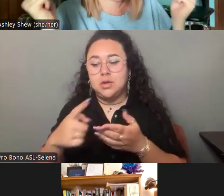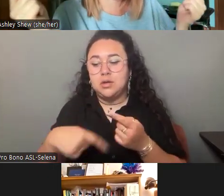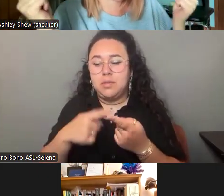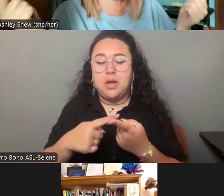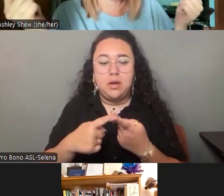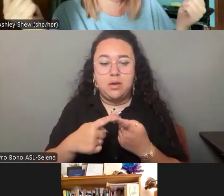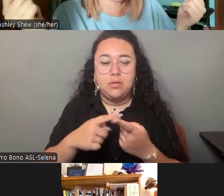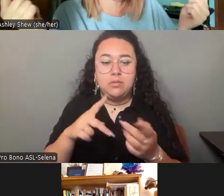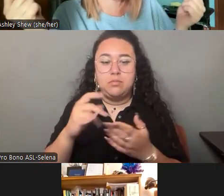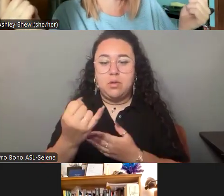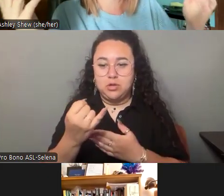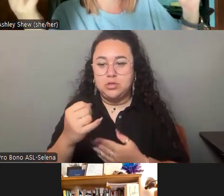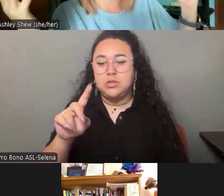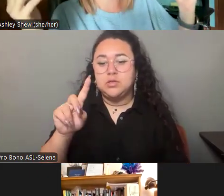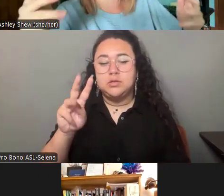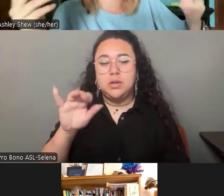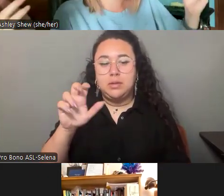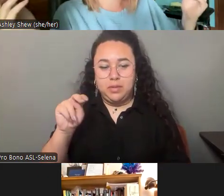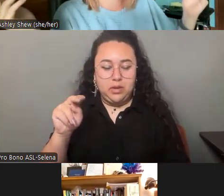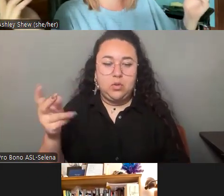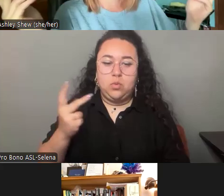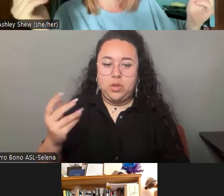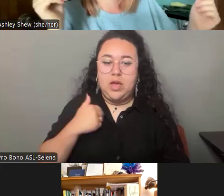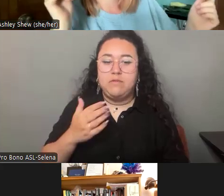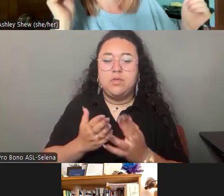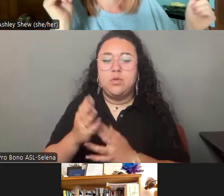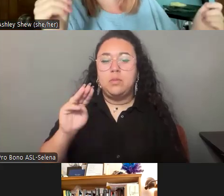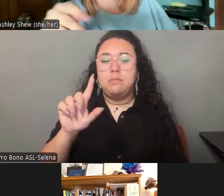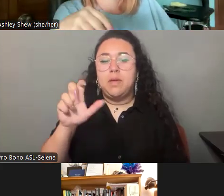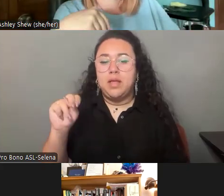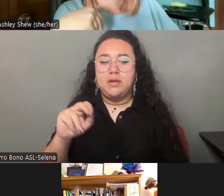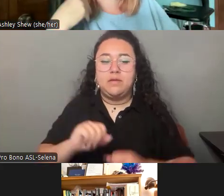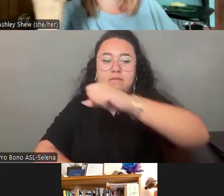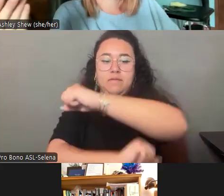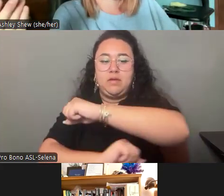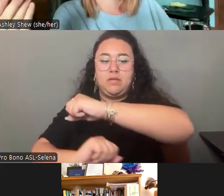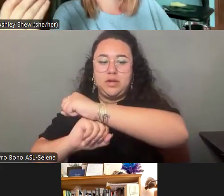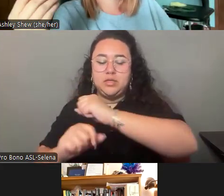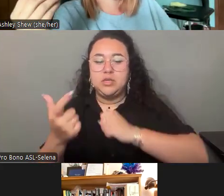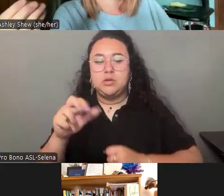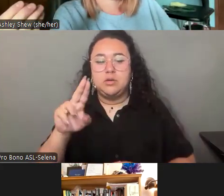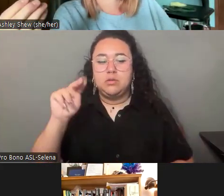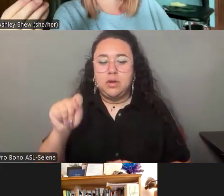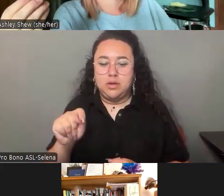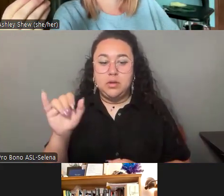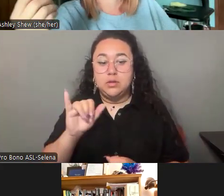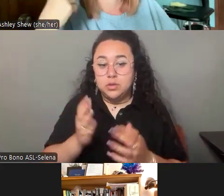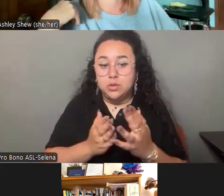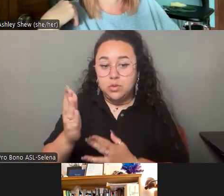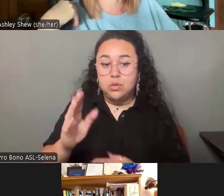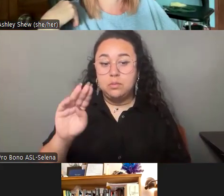have also through a Mellon Foundation grant, thanks to the Mellon Foundation, where we're trying to better